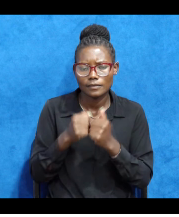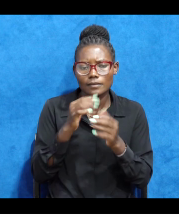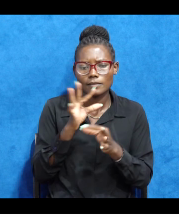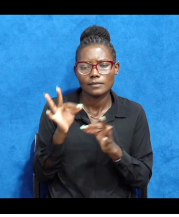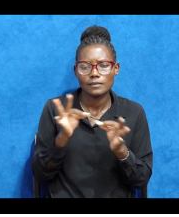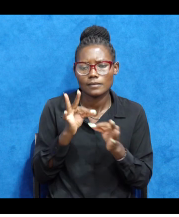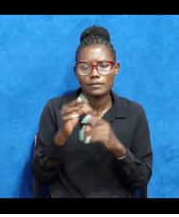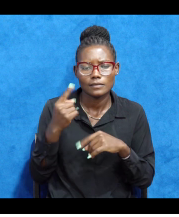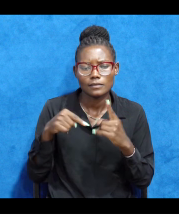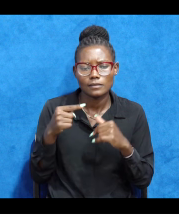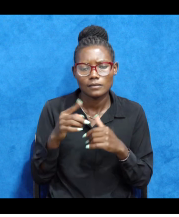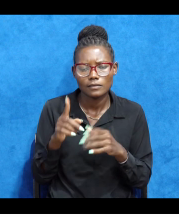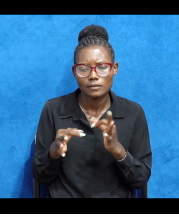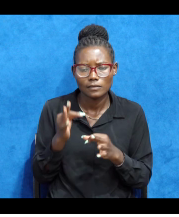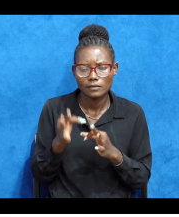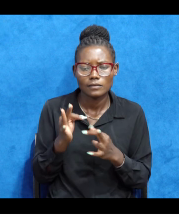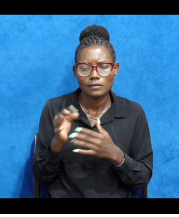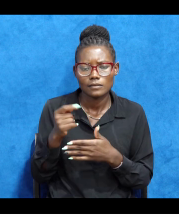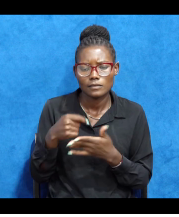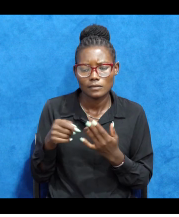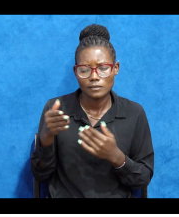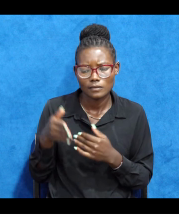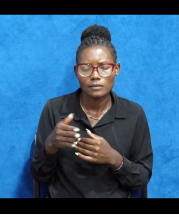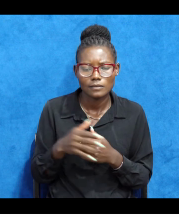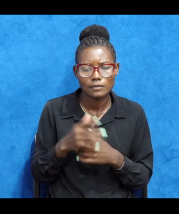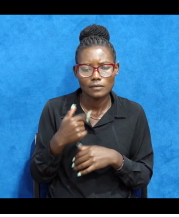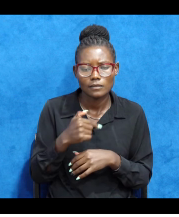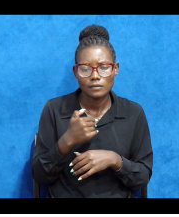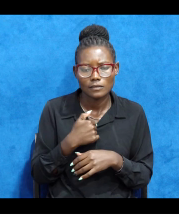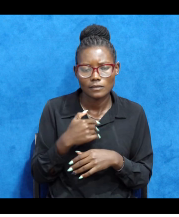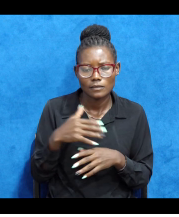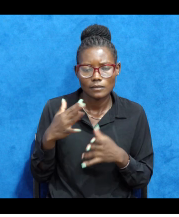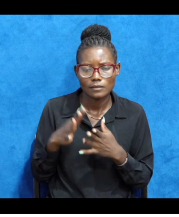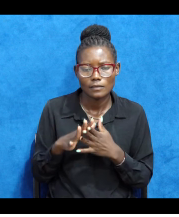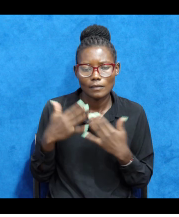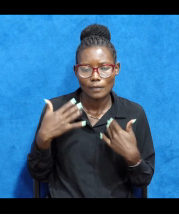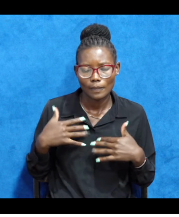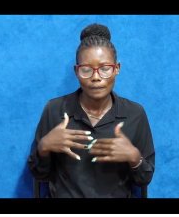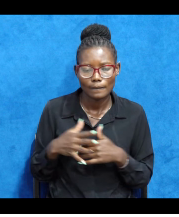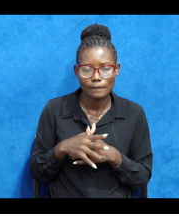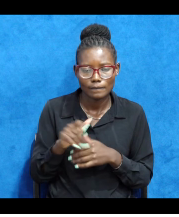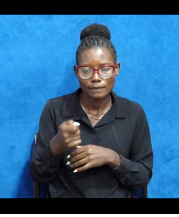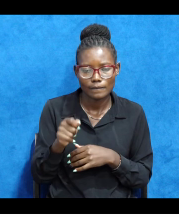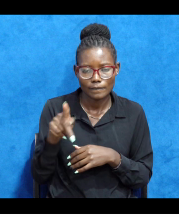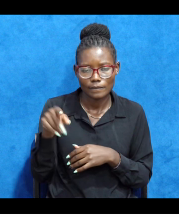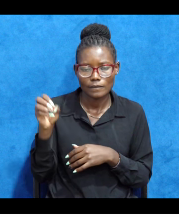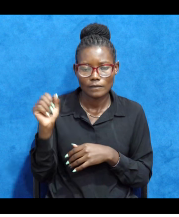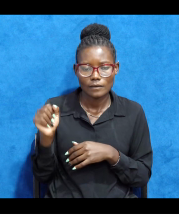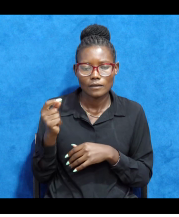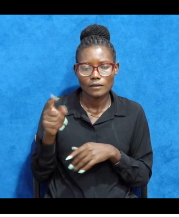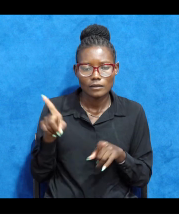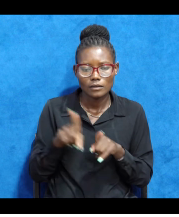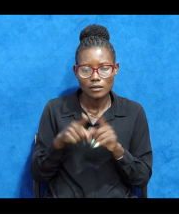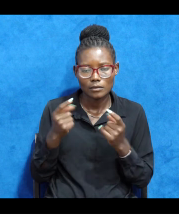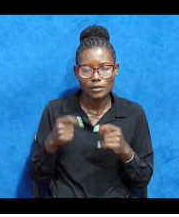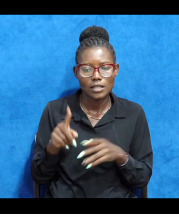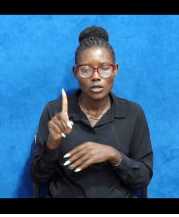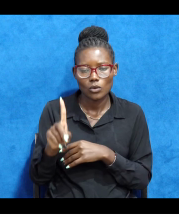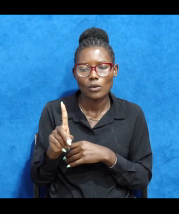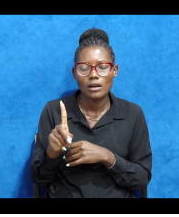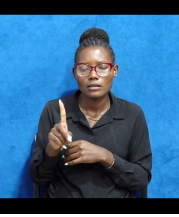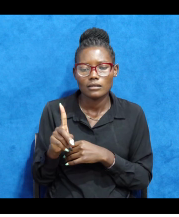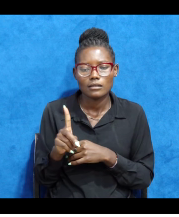the ground, the movement's going to become a little bit less similar to that, and we're going to see more of that double knee bend, and we're going to see more of what happens